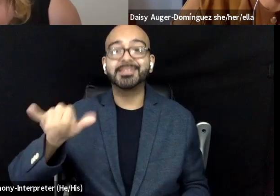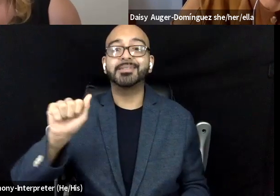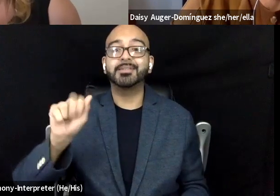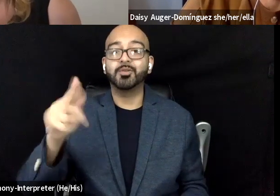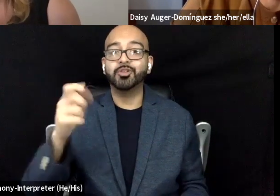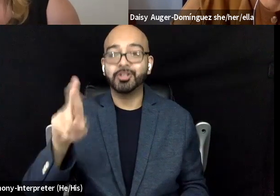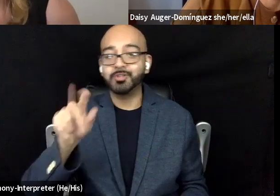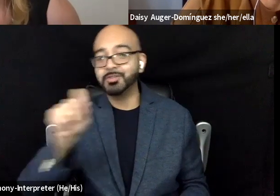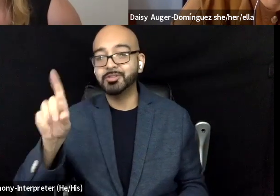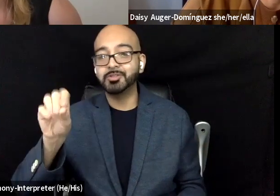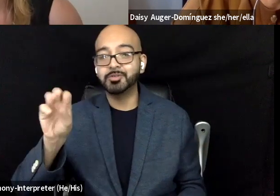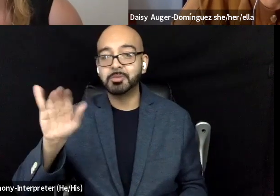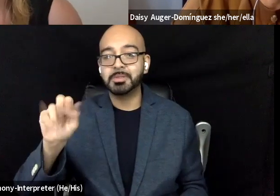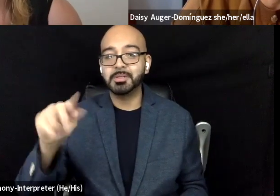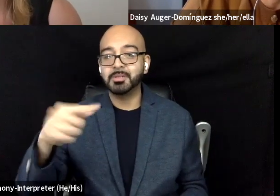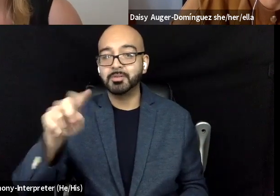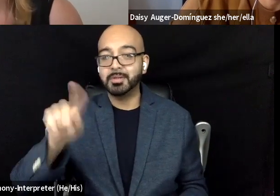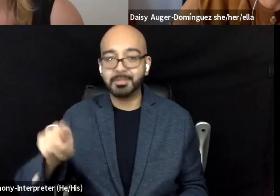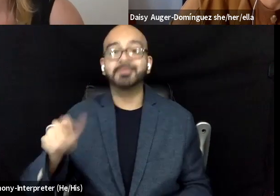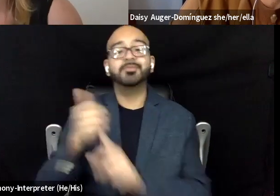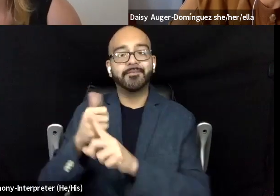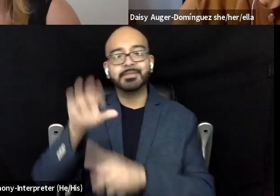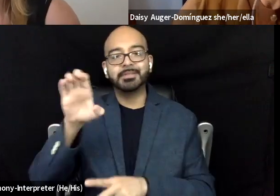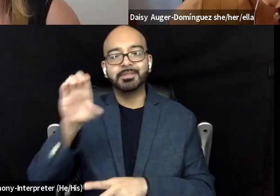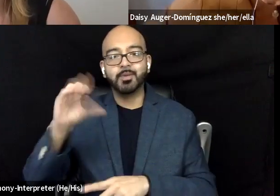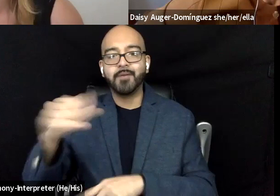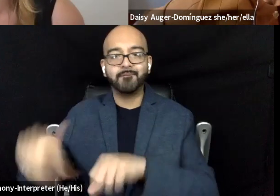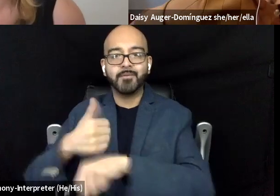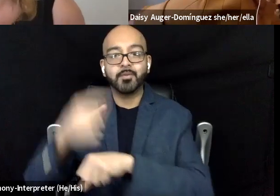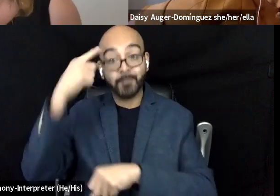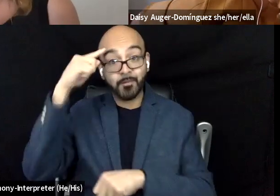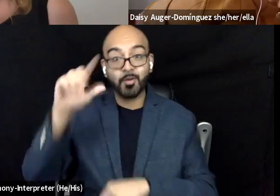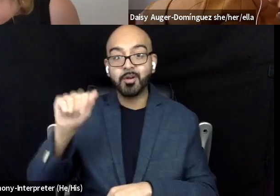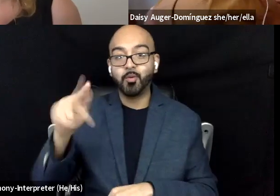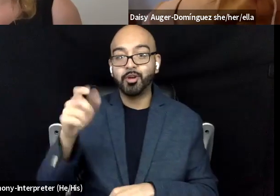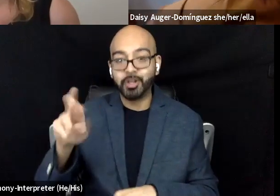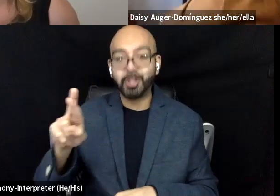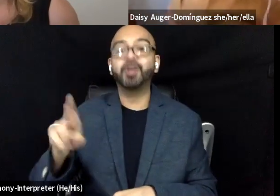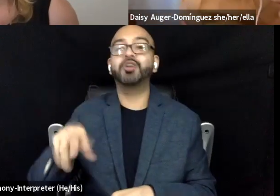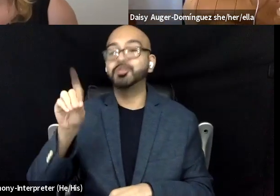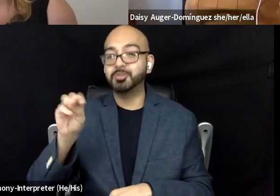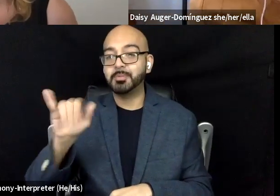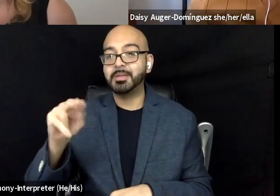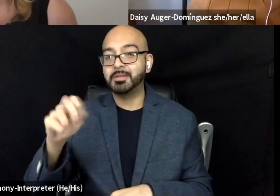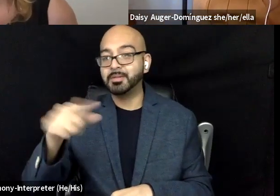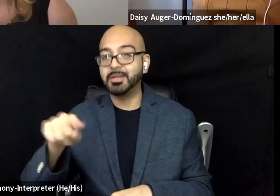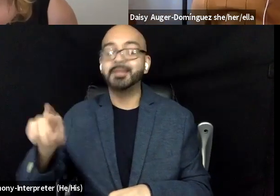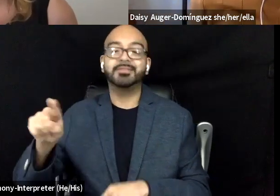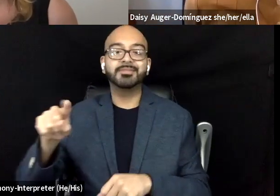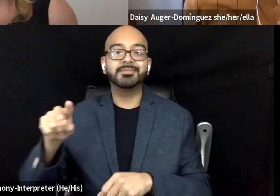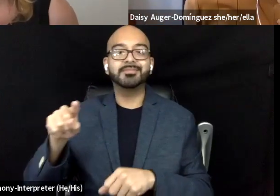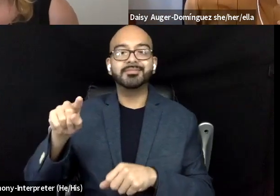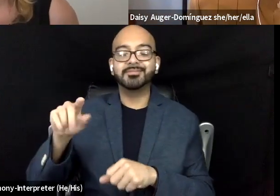of Auger-Domínguez Ventures. Welcome, Daisy. Thank you so much, Melinda. I'm thrilled to be here. And hello